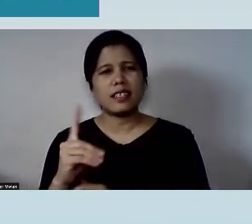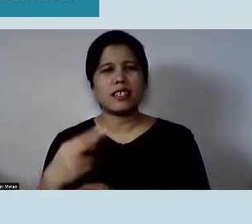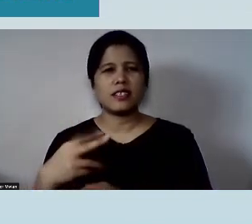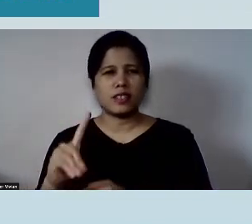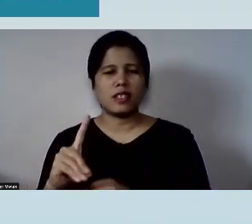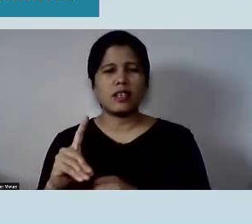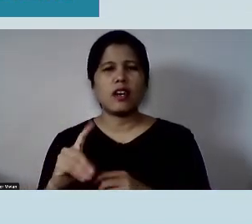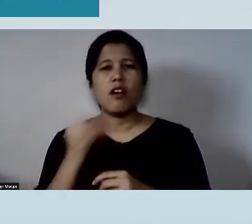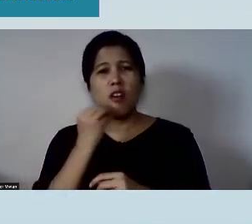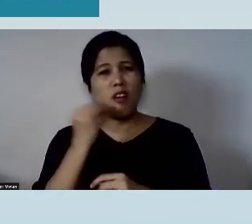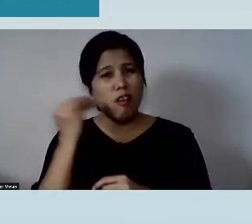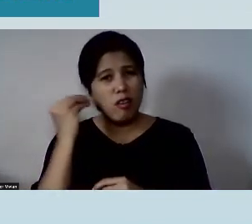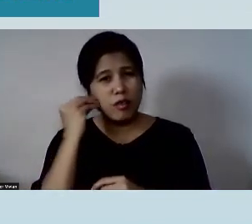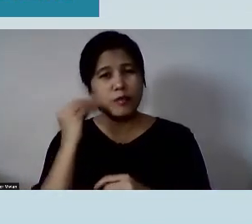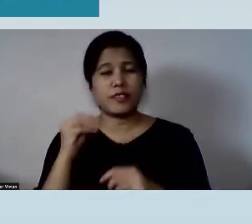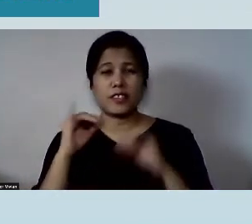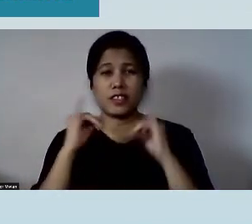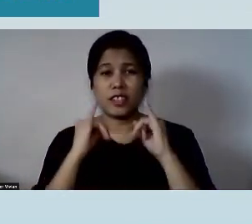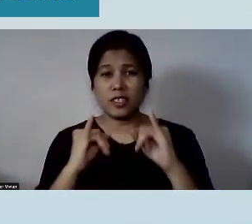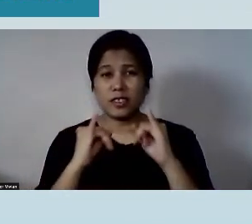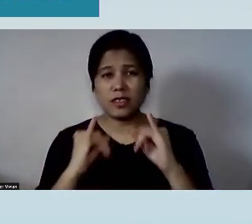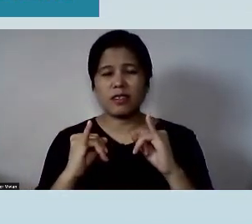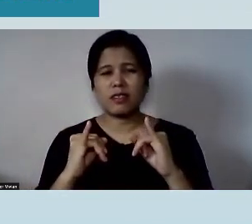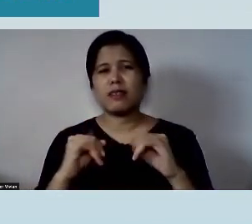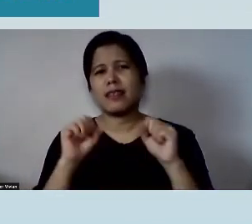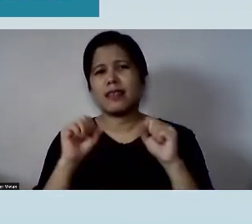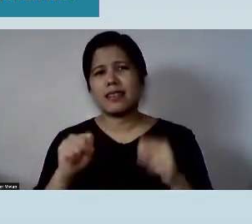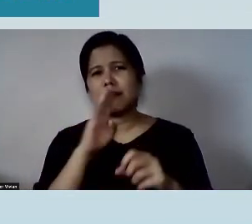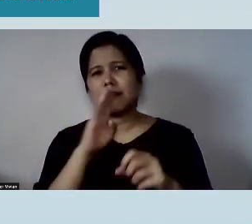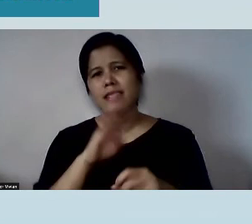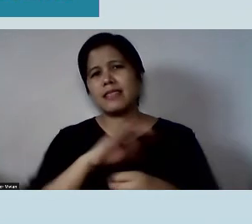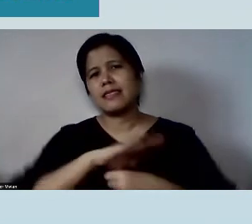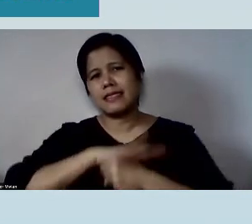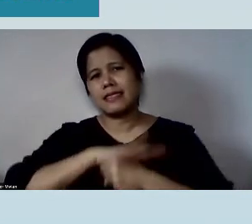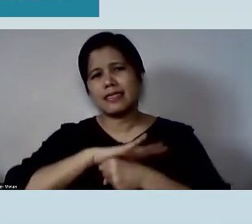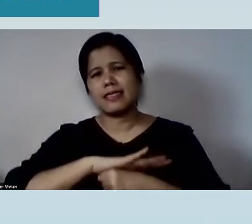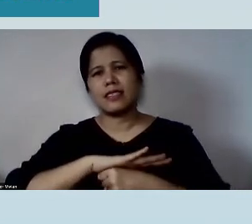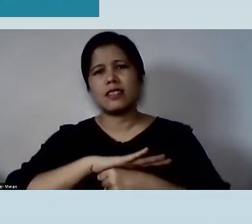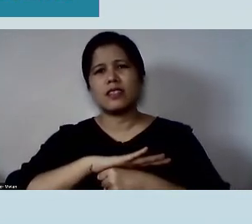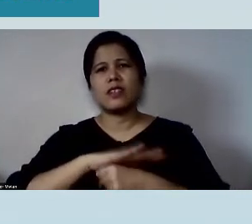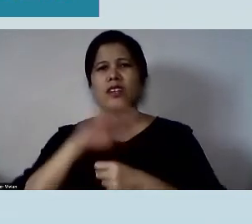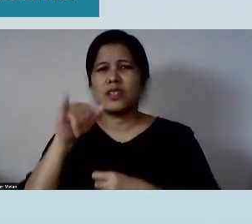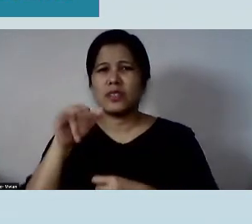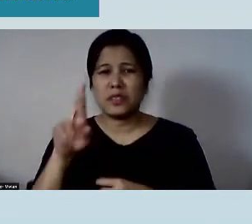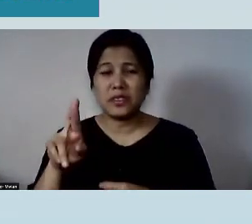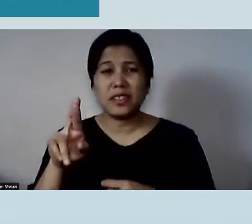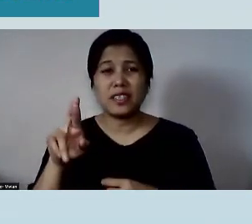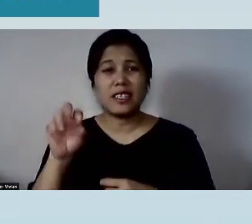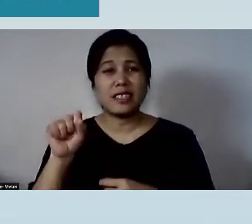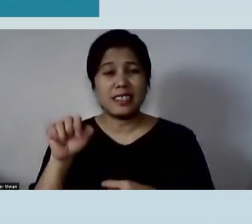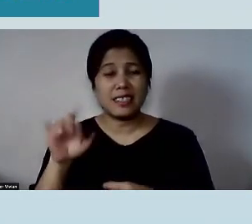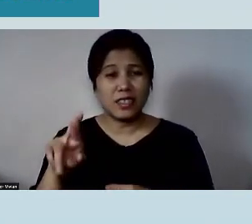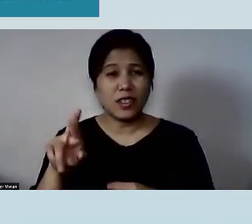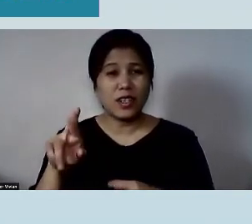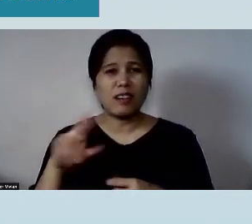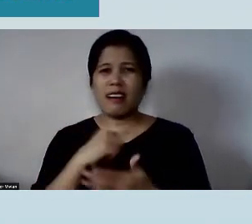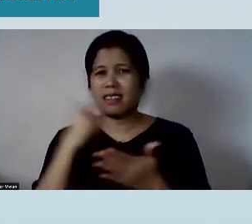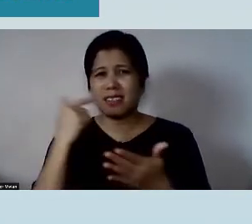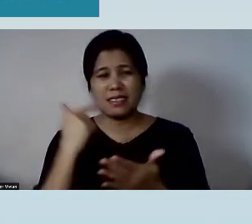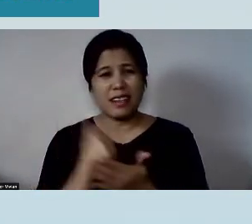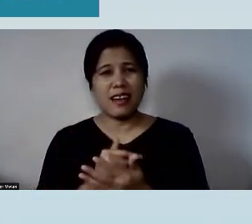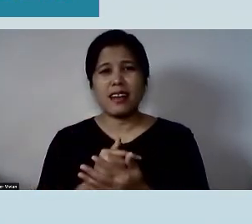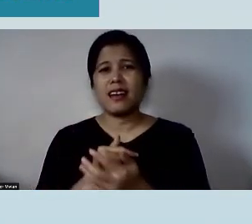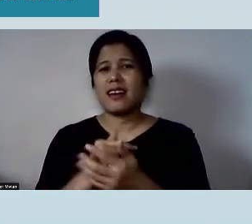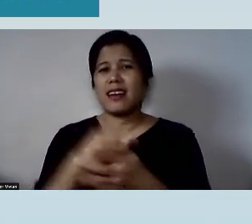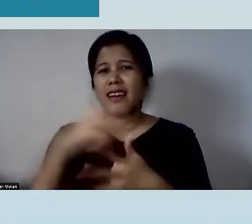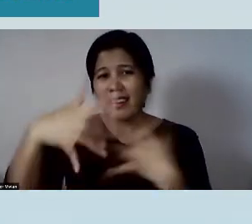structure, hobbies, friends can be stressful. Biro mo, they missed out on the junior senior prom, their graduation, hanging out with